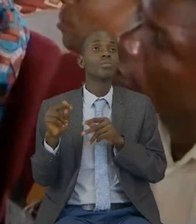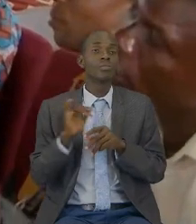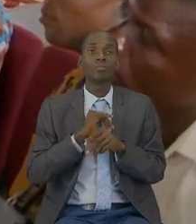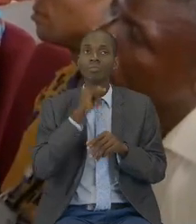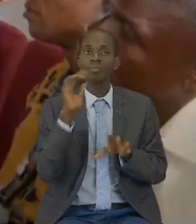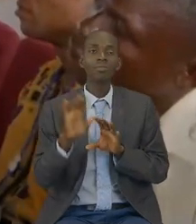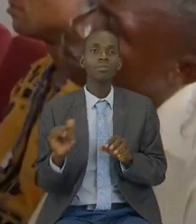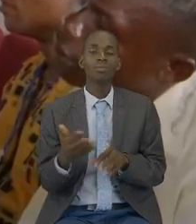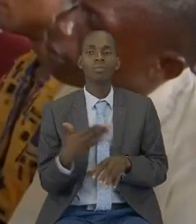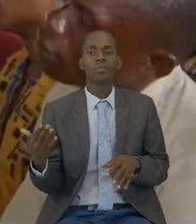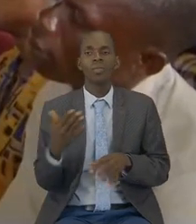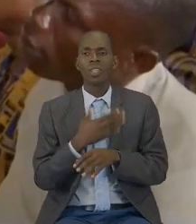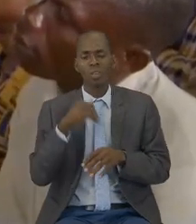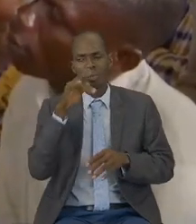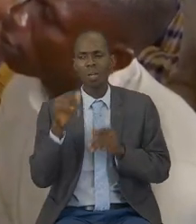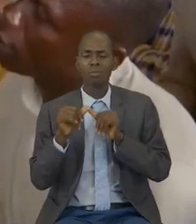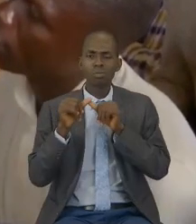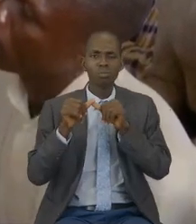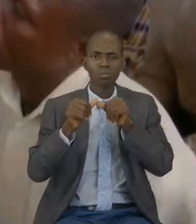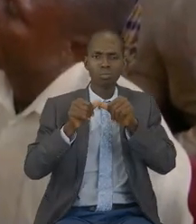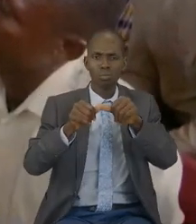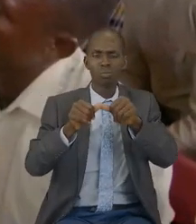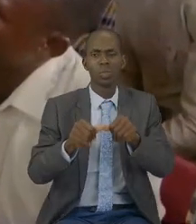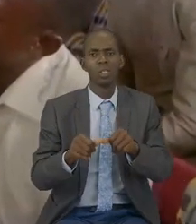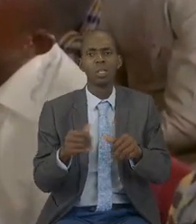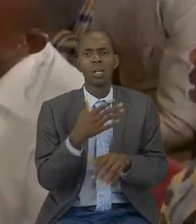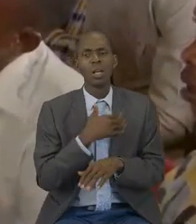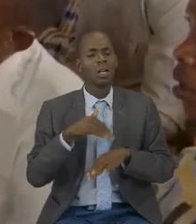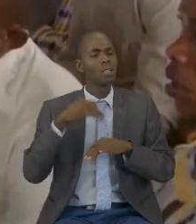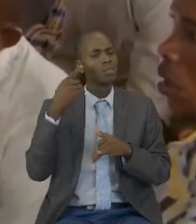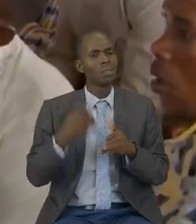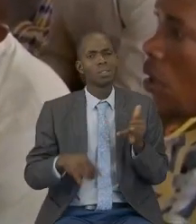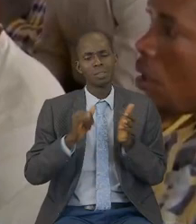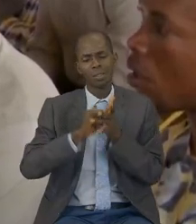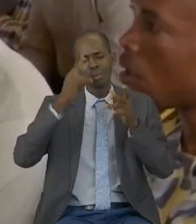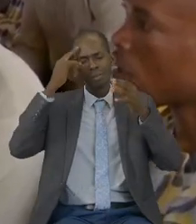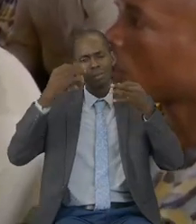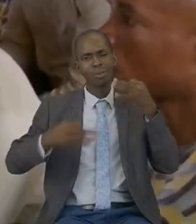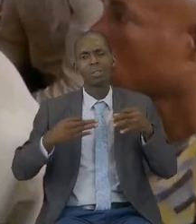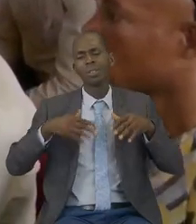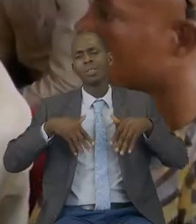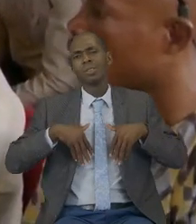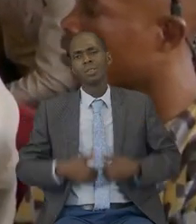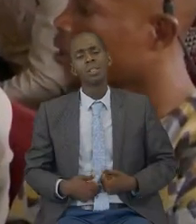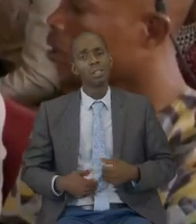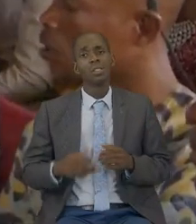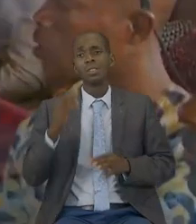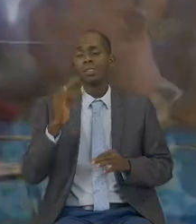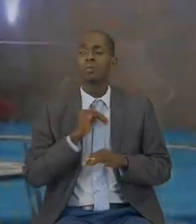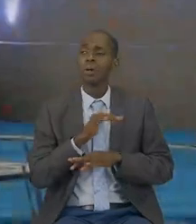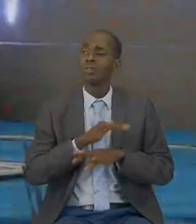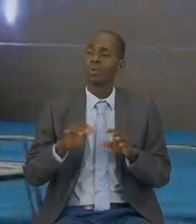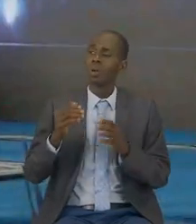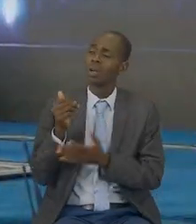she came again, and then eventually said, this woman will weary me if I don't